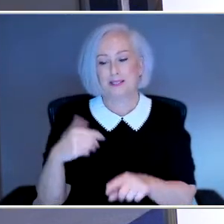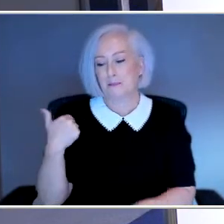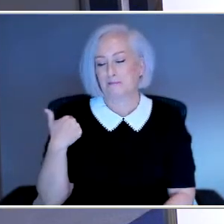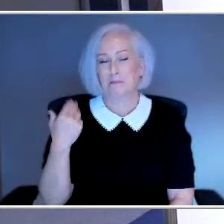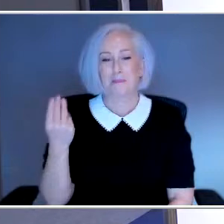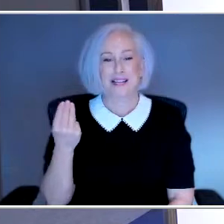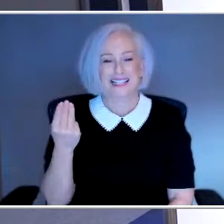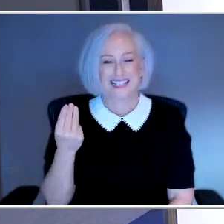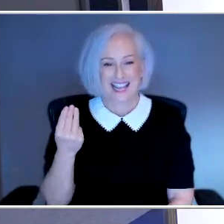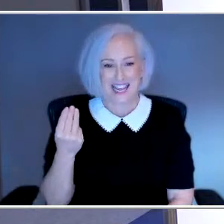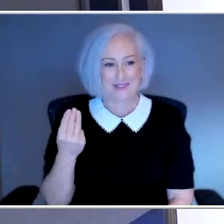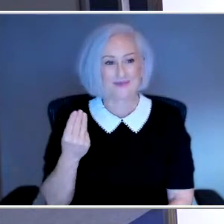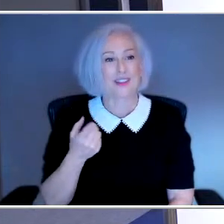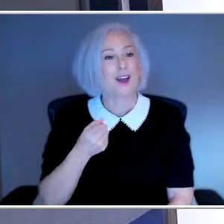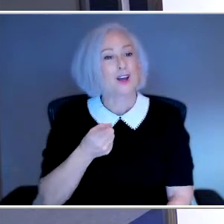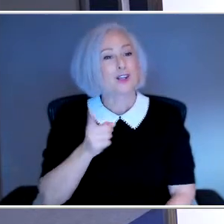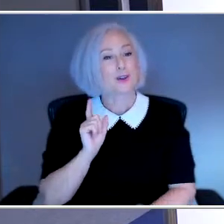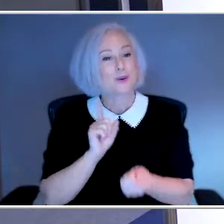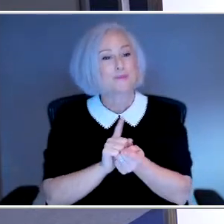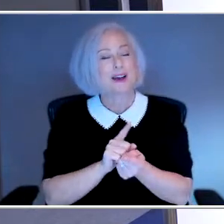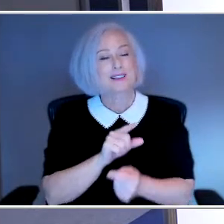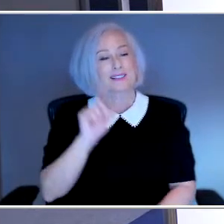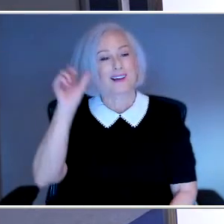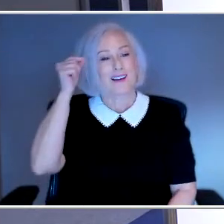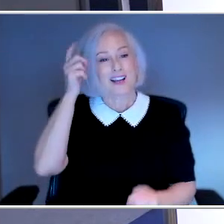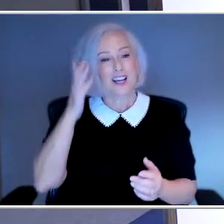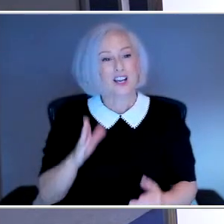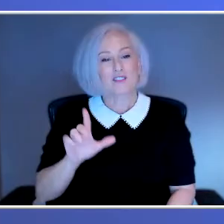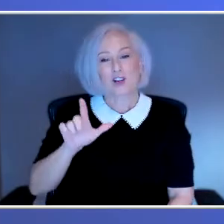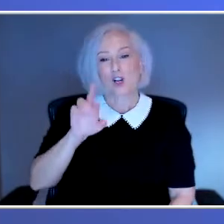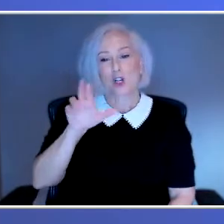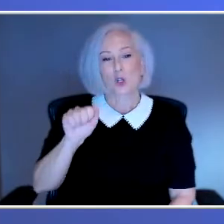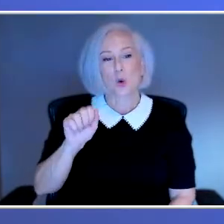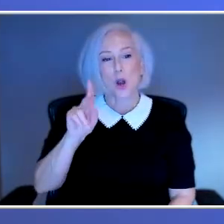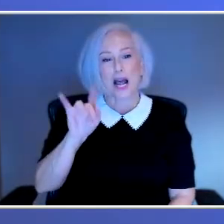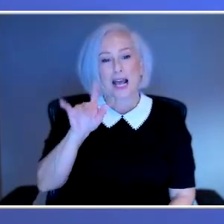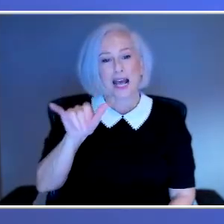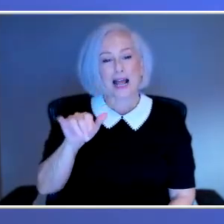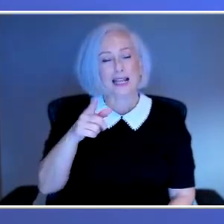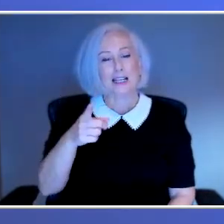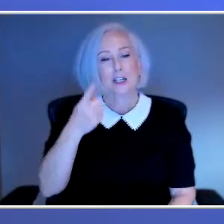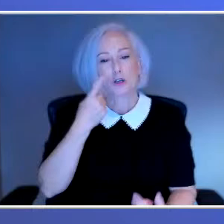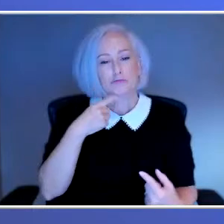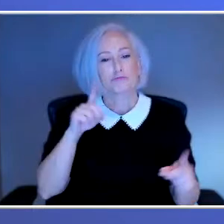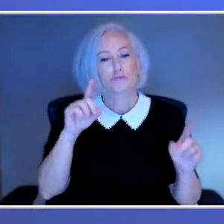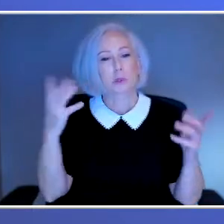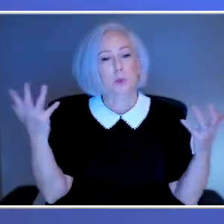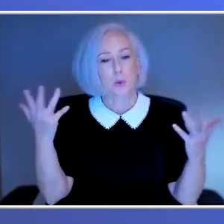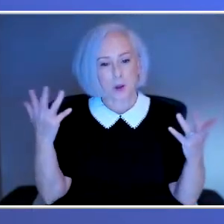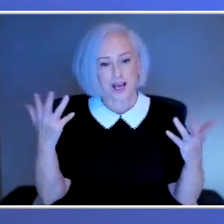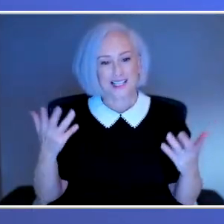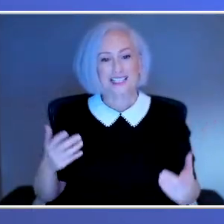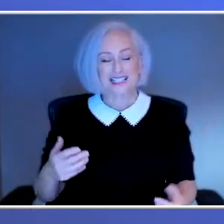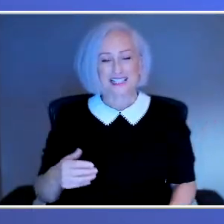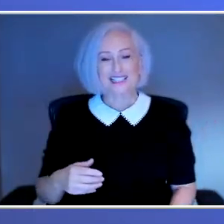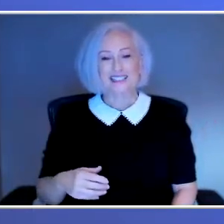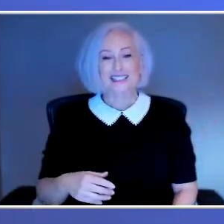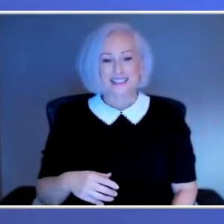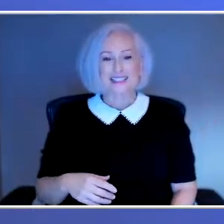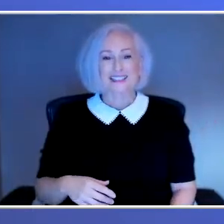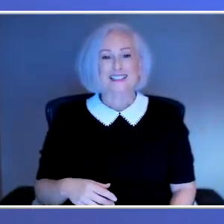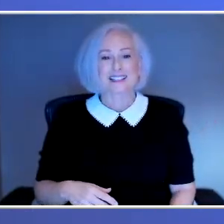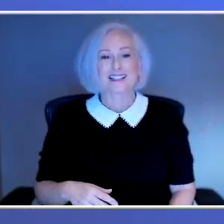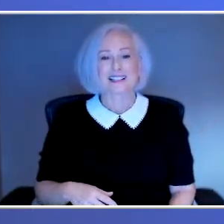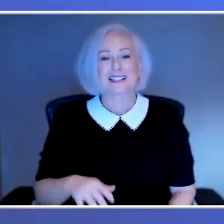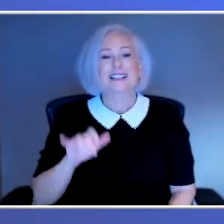Laura Kelly. What were you able to accomplish? Well, I met with Sharice Davids. Met with Sharice Davids?